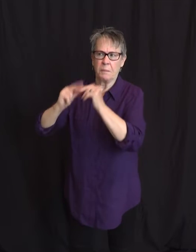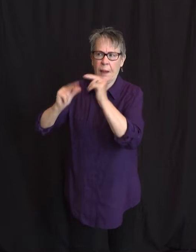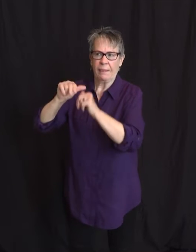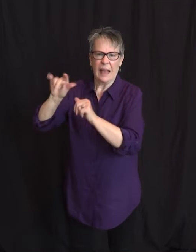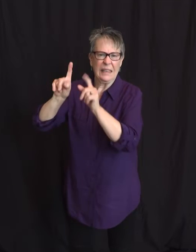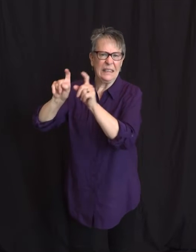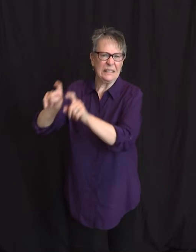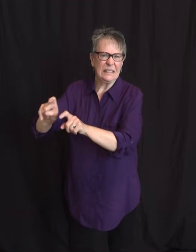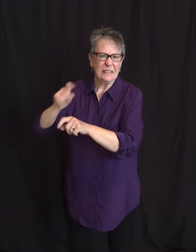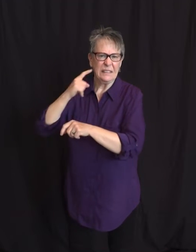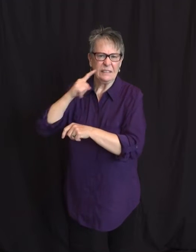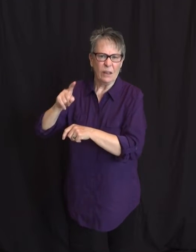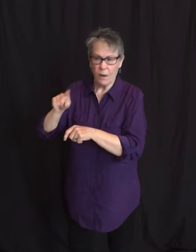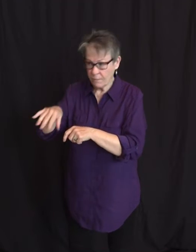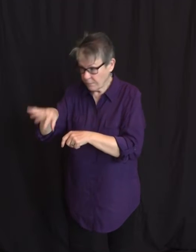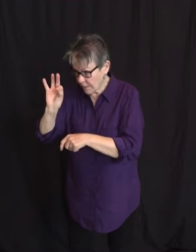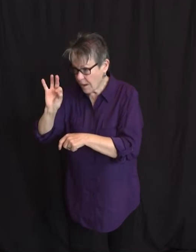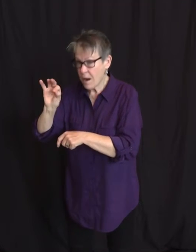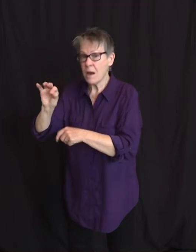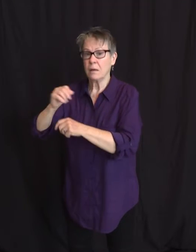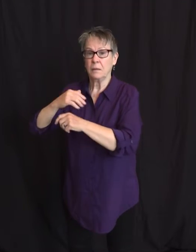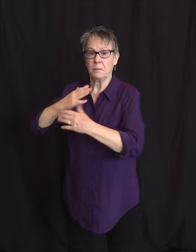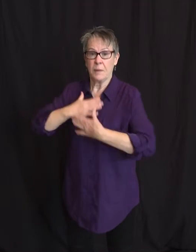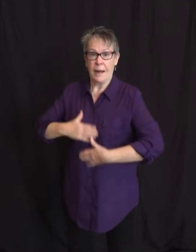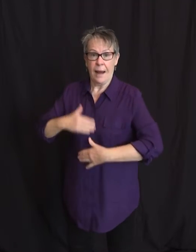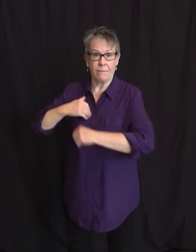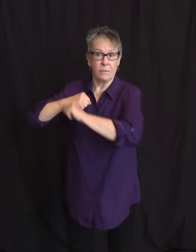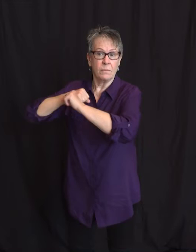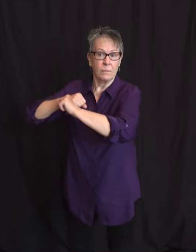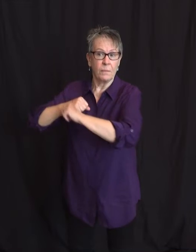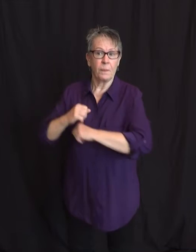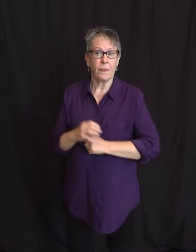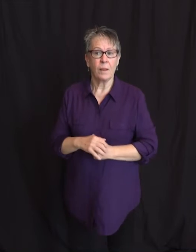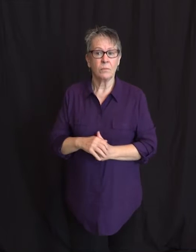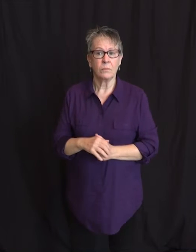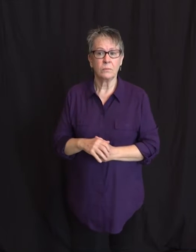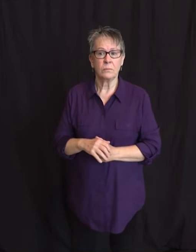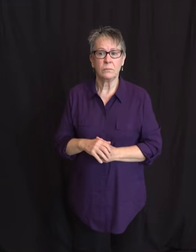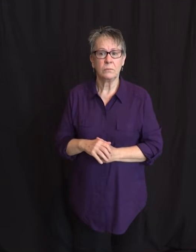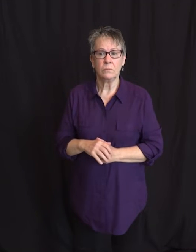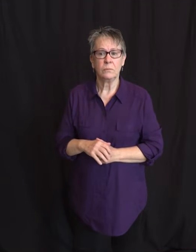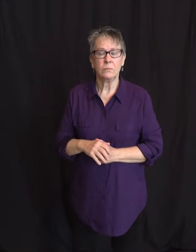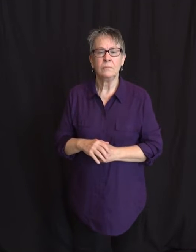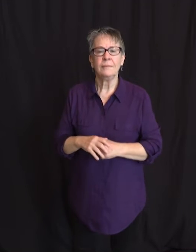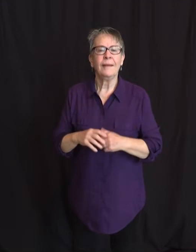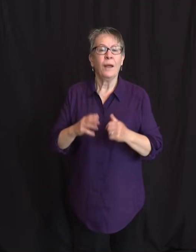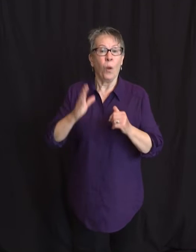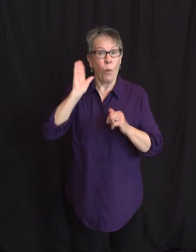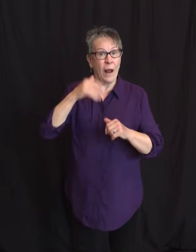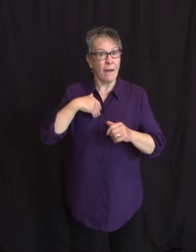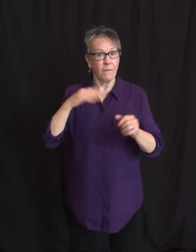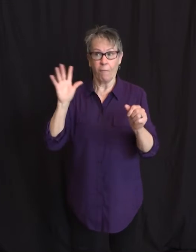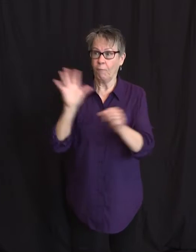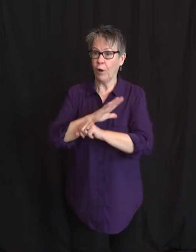complete, we'll never have as much information as we absolutely want, we're definitely working more and more towards that picture every